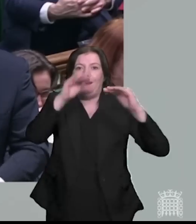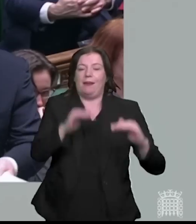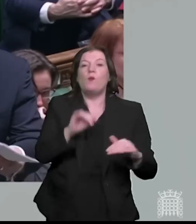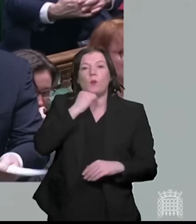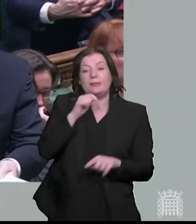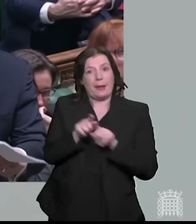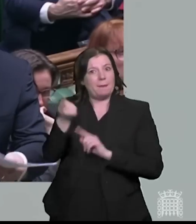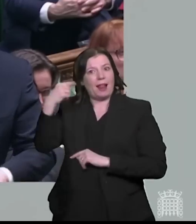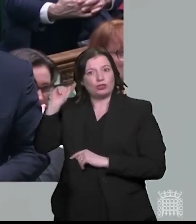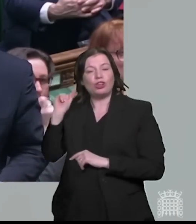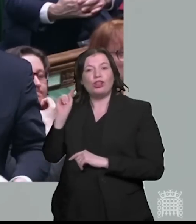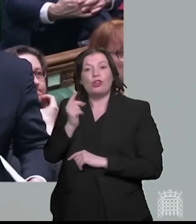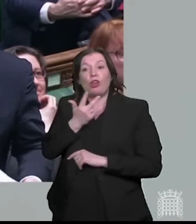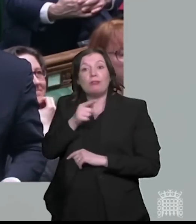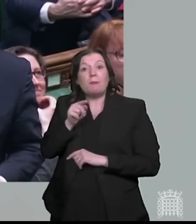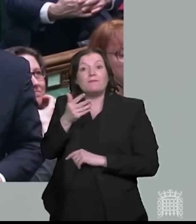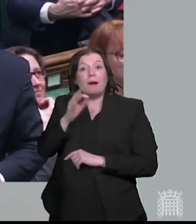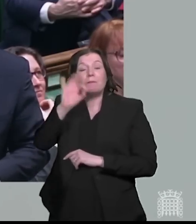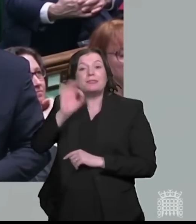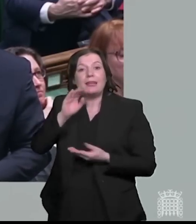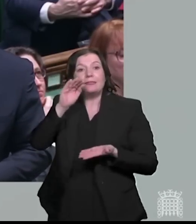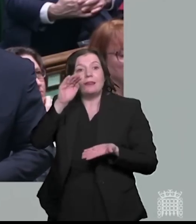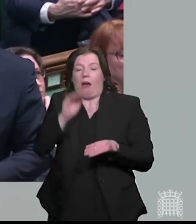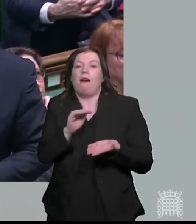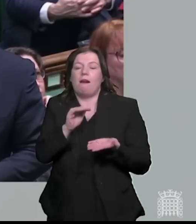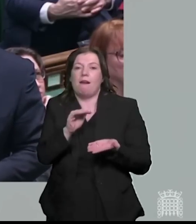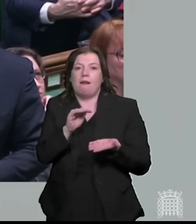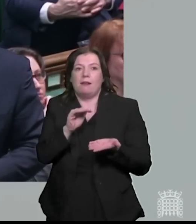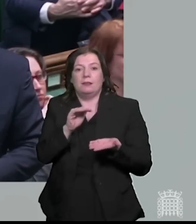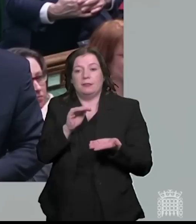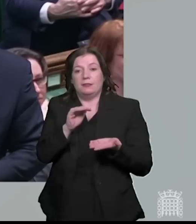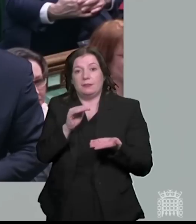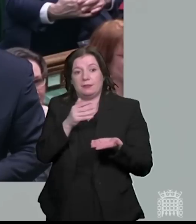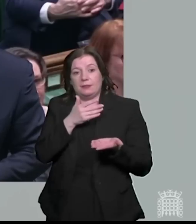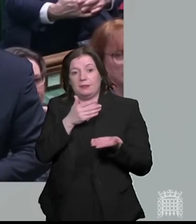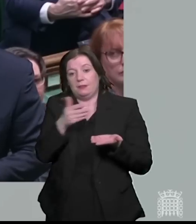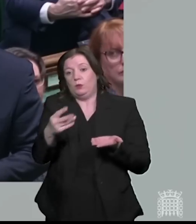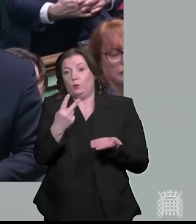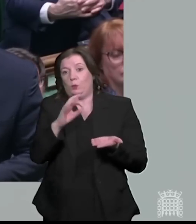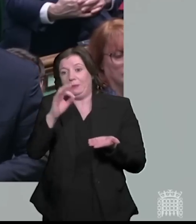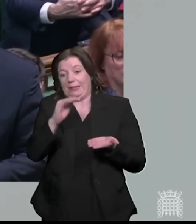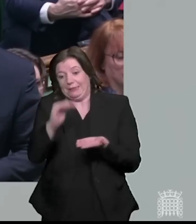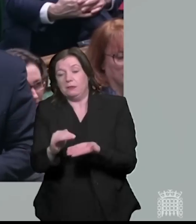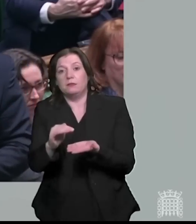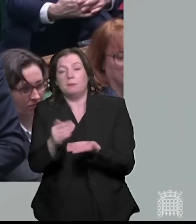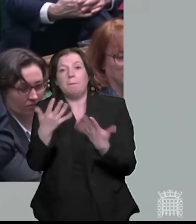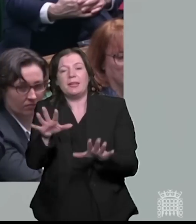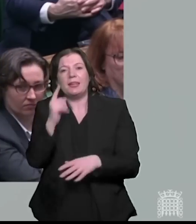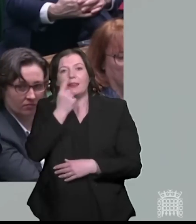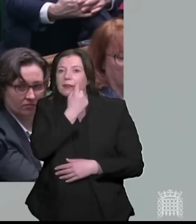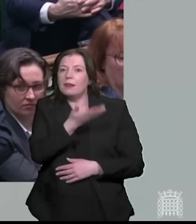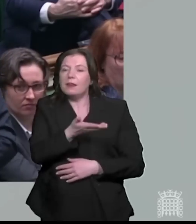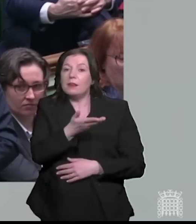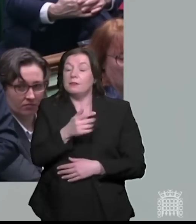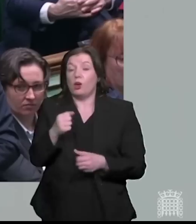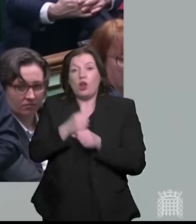year. 3.5% last year was the impact, another 2% at the current rates this year. And they could have gone